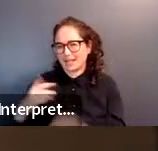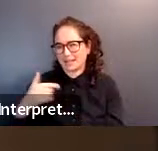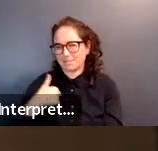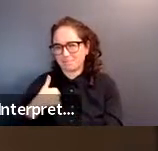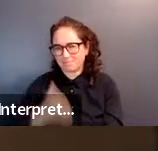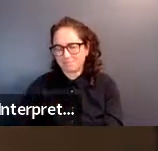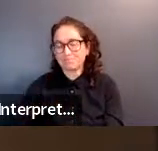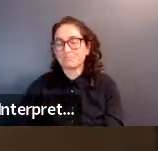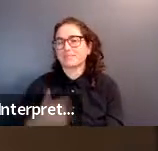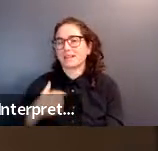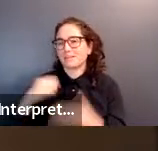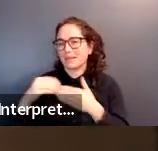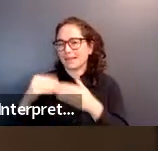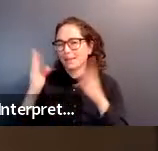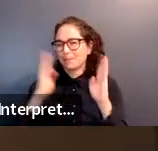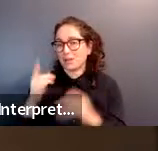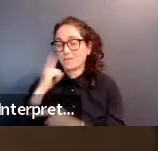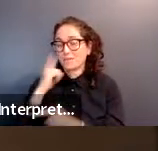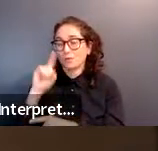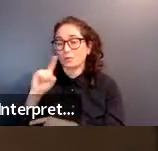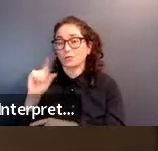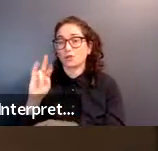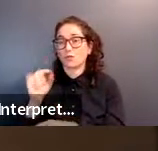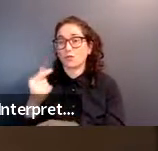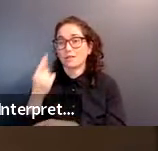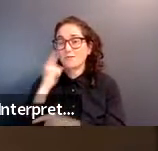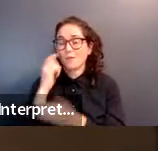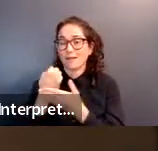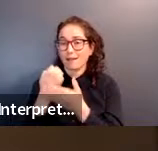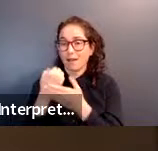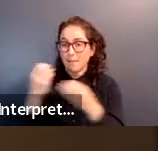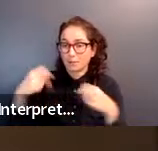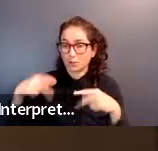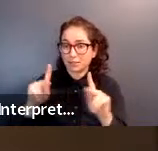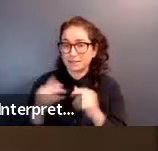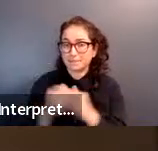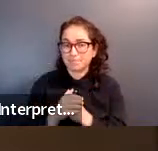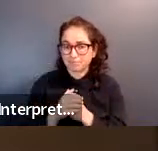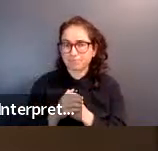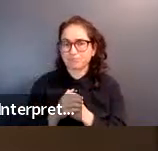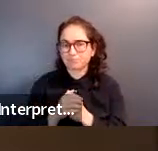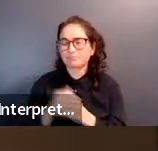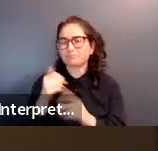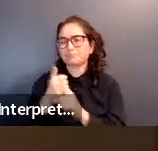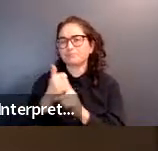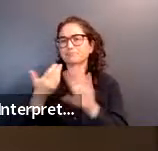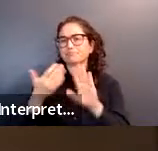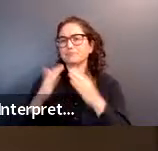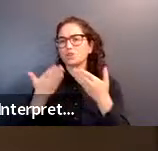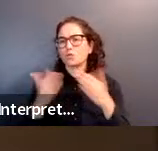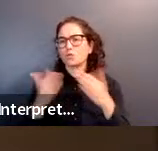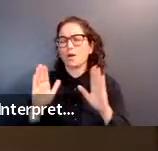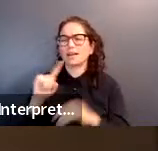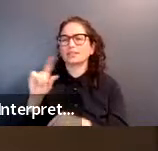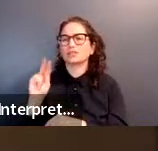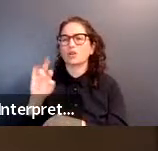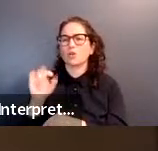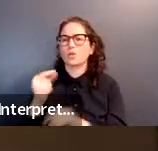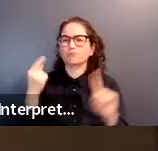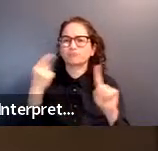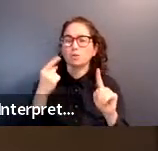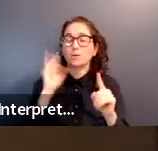And I am the lead planner for Zoning for Economic Opportunity, which is a citywide zoning initiative that will make it